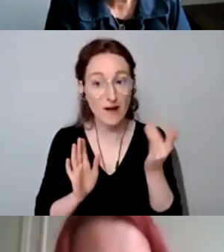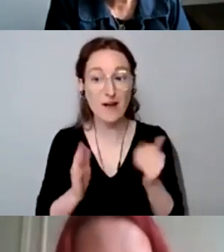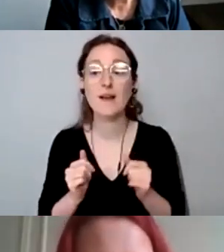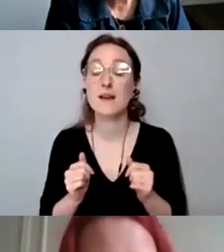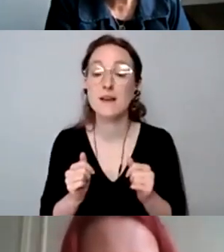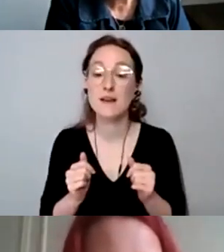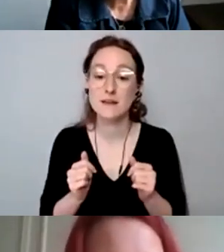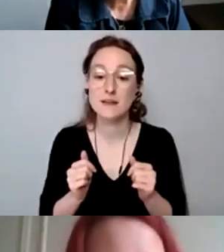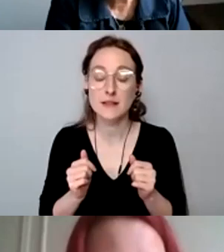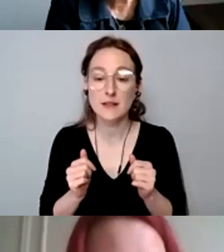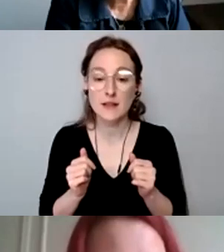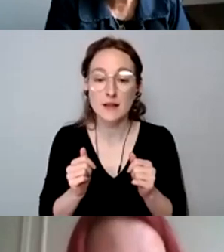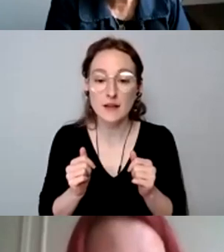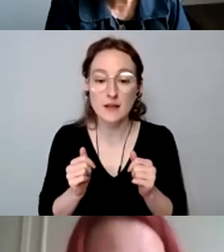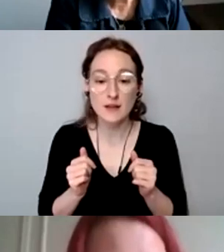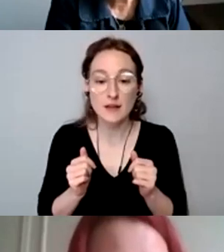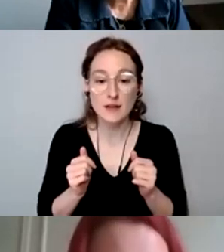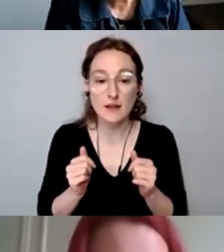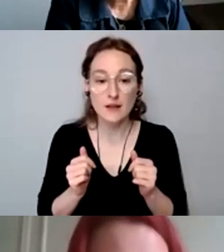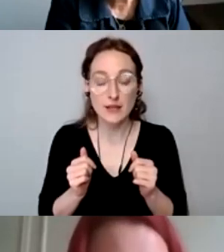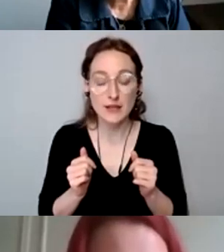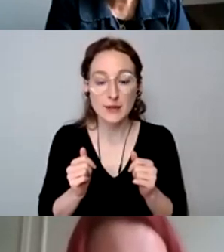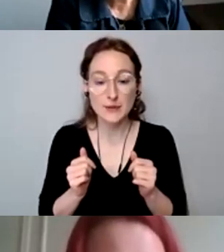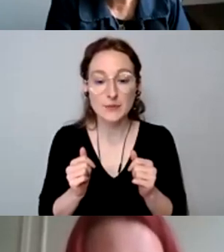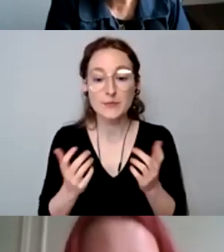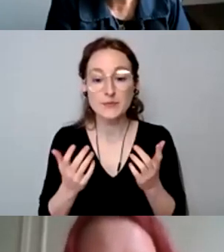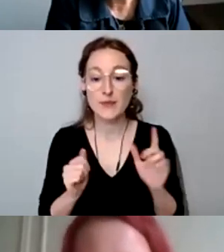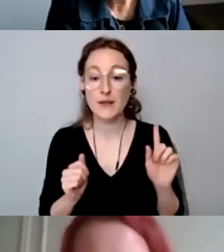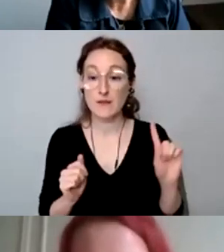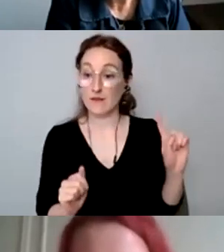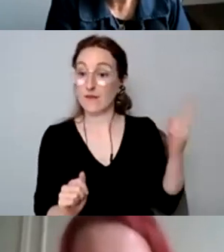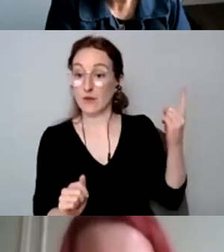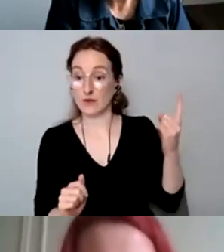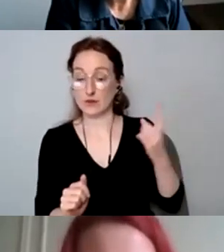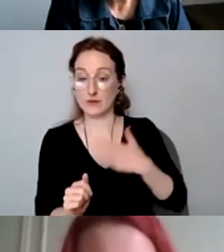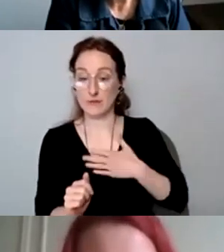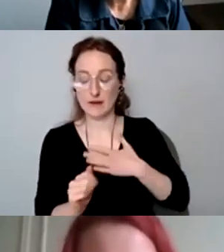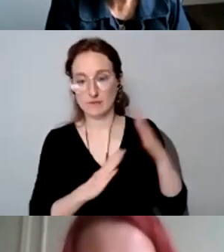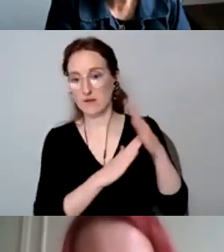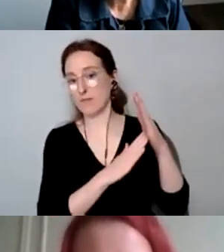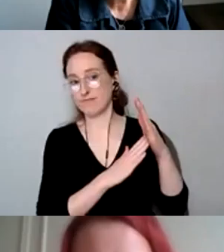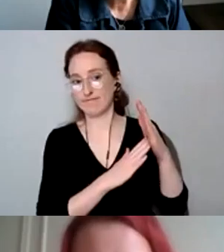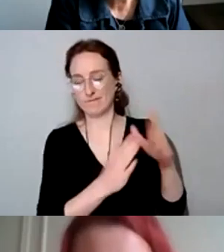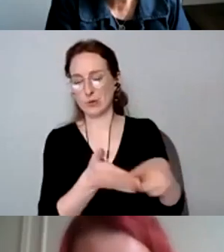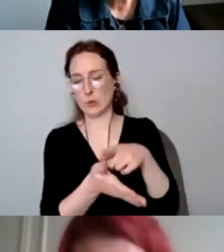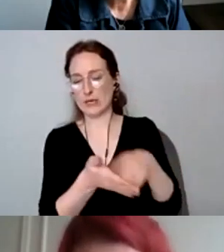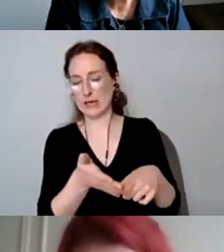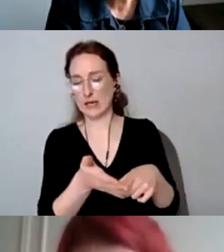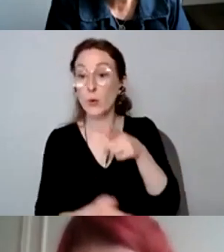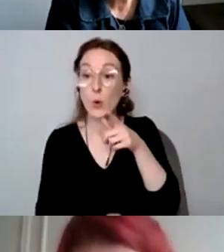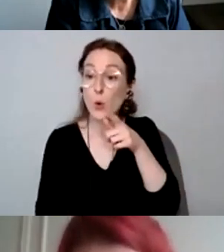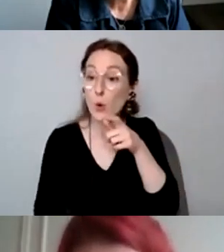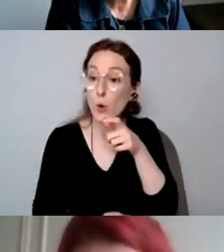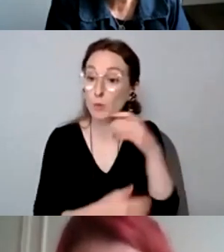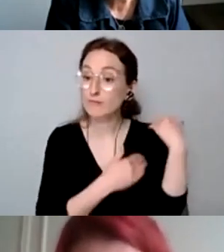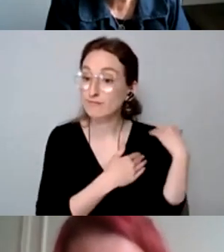there's because the first, for my major critique, is that who gets to design